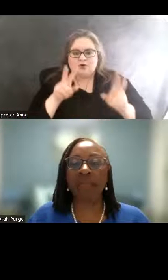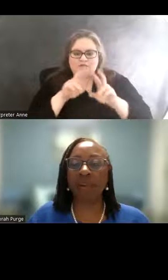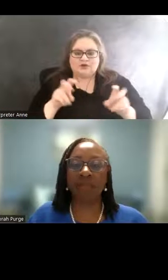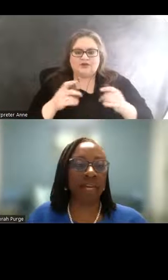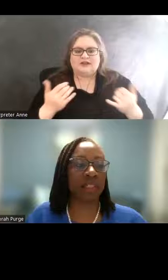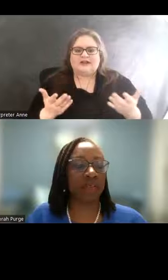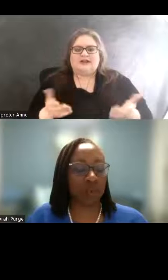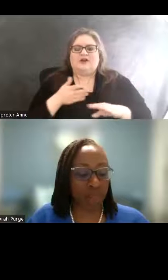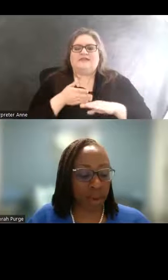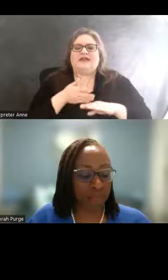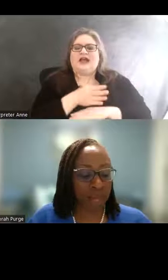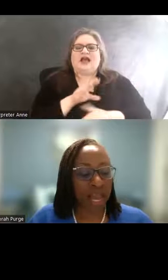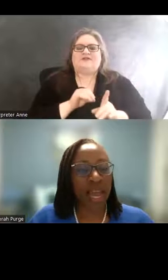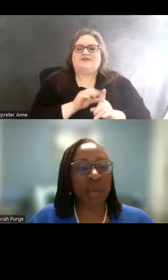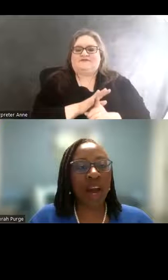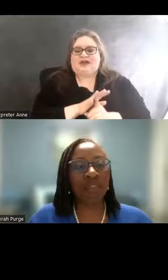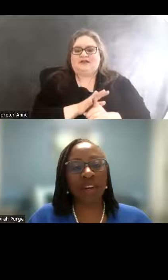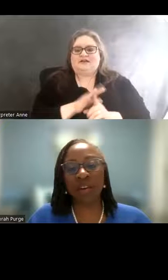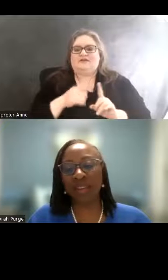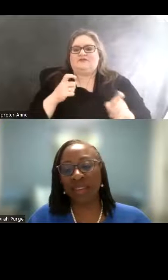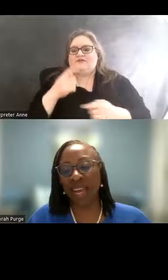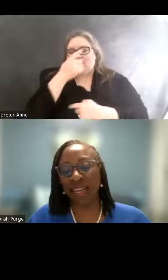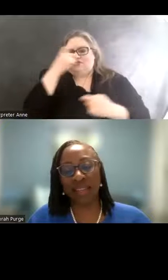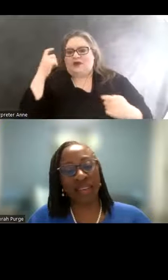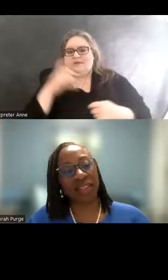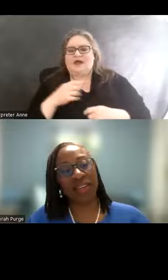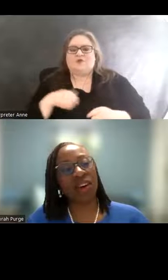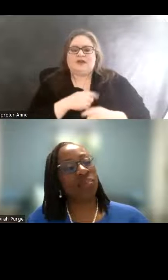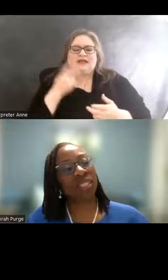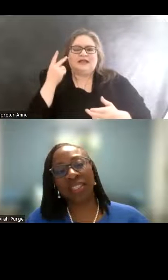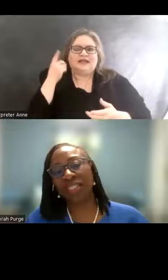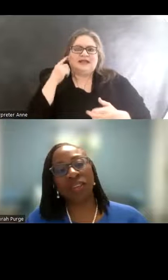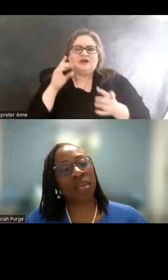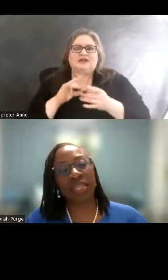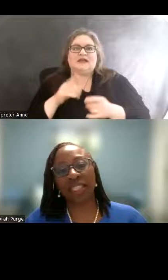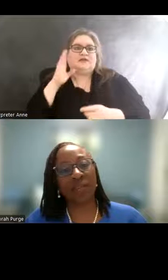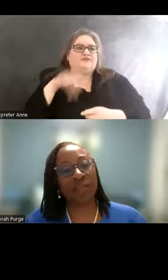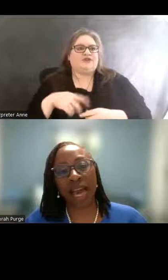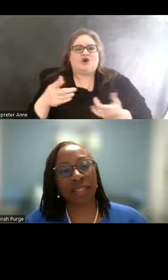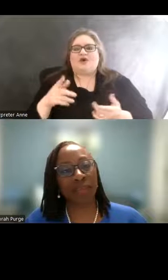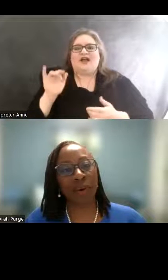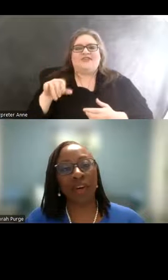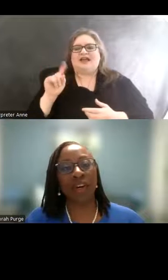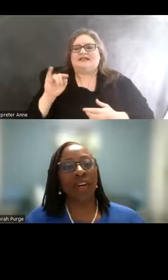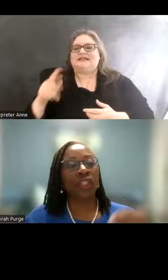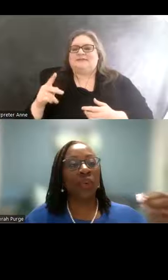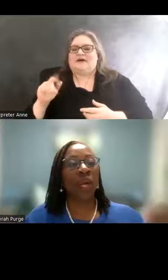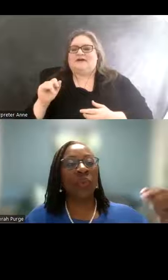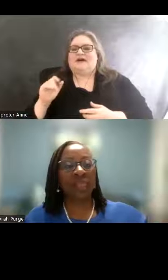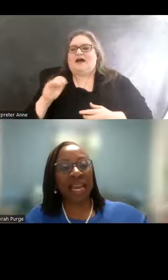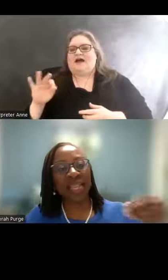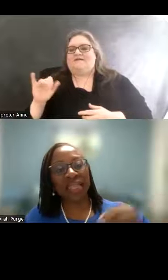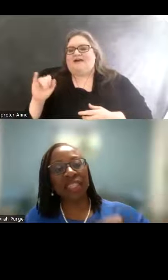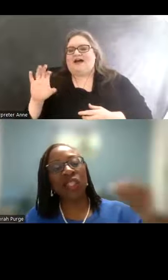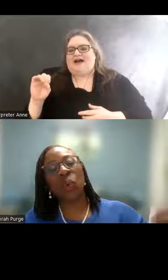the after effect of trauma. And we often heard the saying that says, this is only the tip of the iceberg. So when